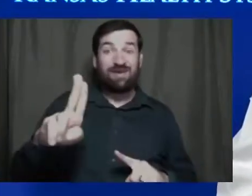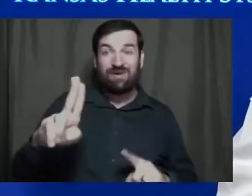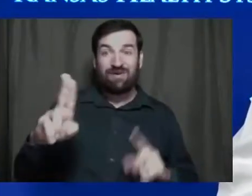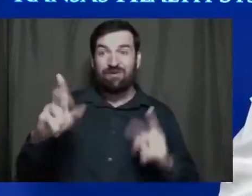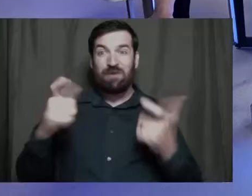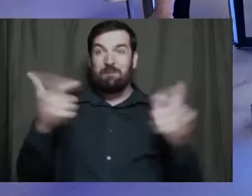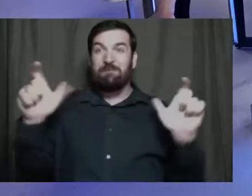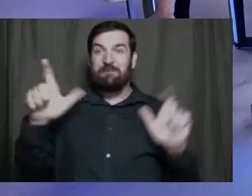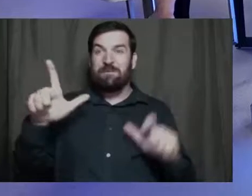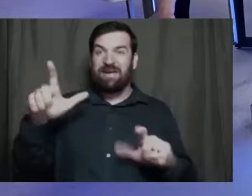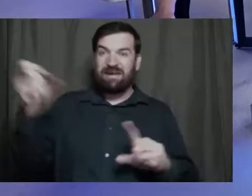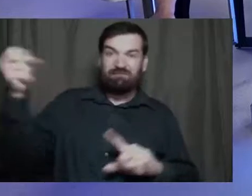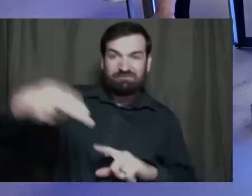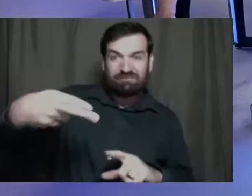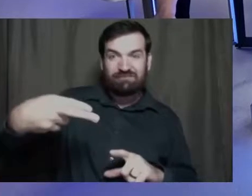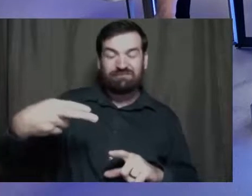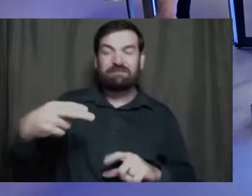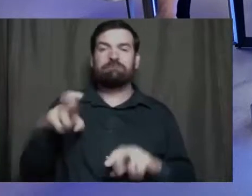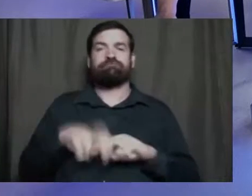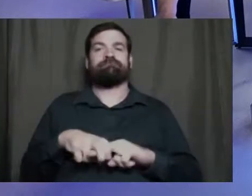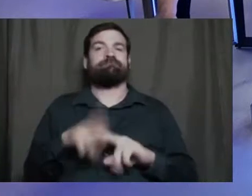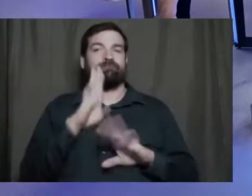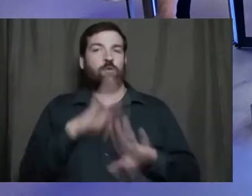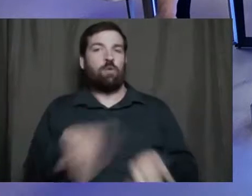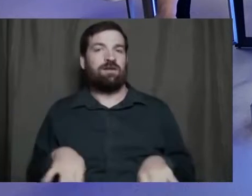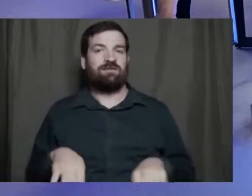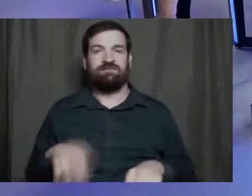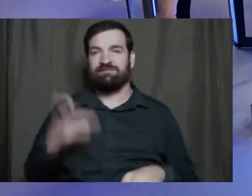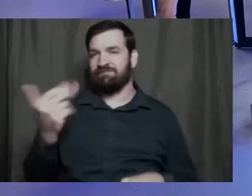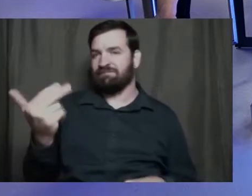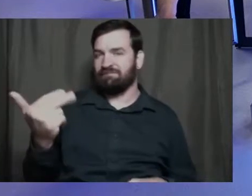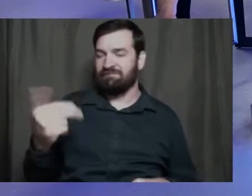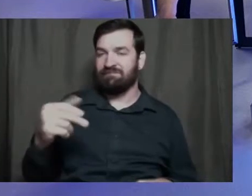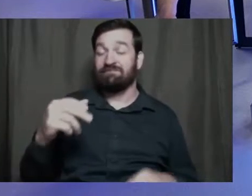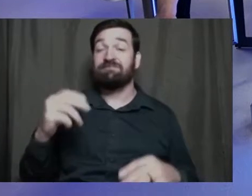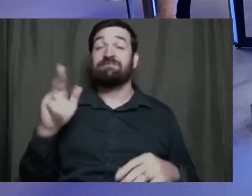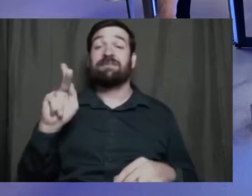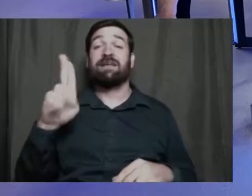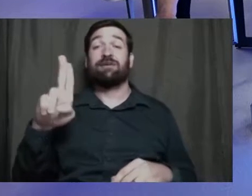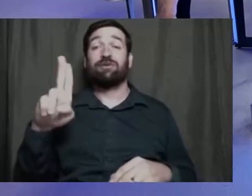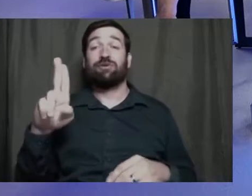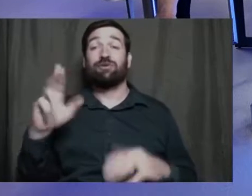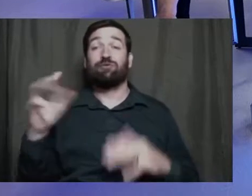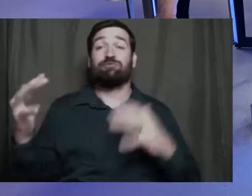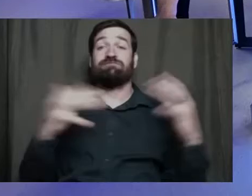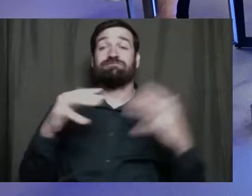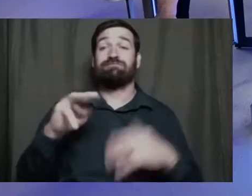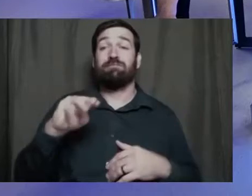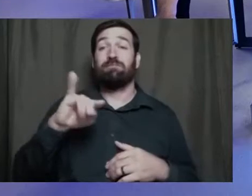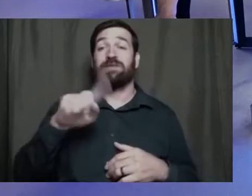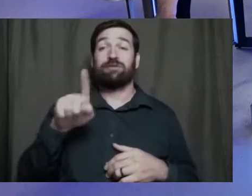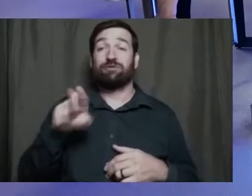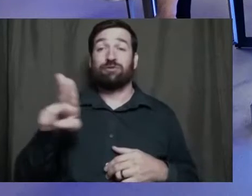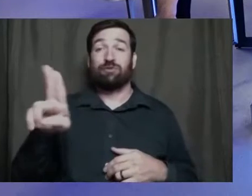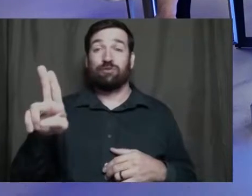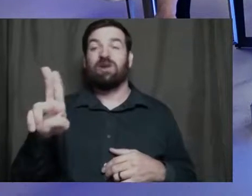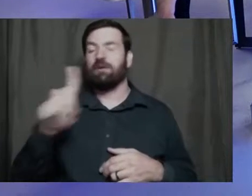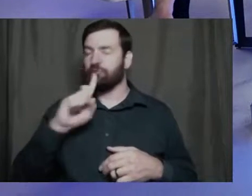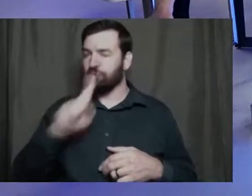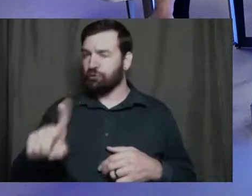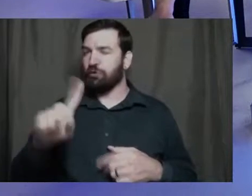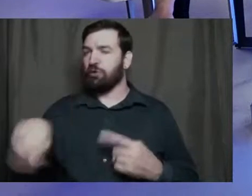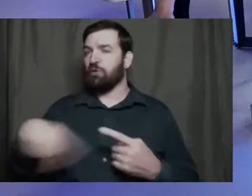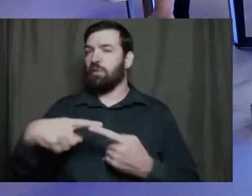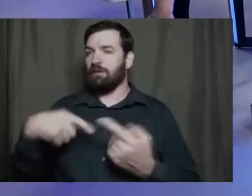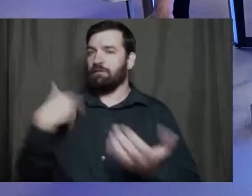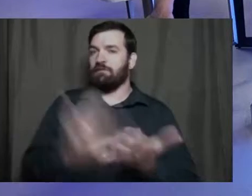your seat, be really quiet. And is it this year that KU and Mizzou start playing each other again? Because I'm sure that when Mizzou goes to Allen Fieldhouse, that's going to be a really quiet You'll place.